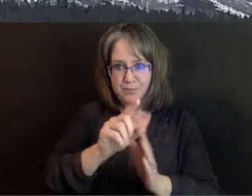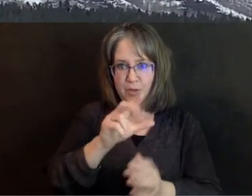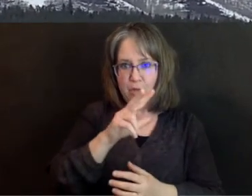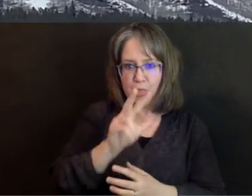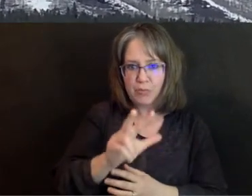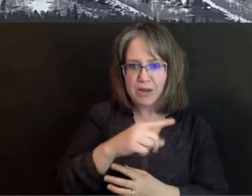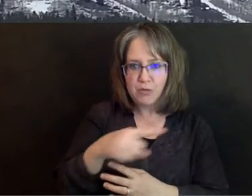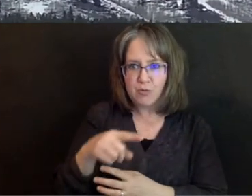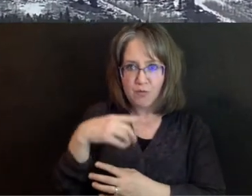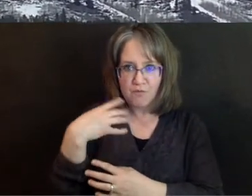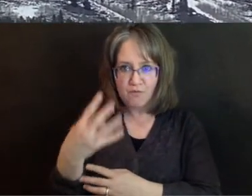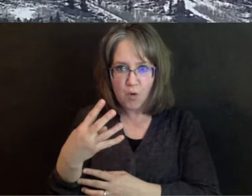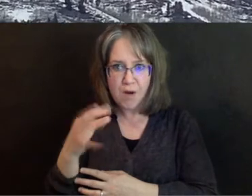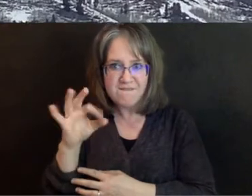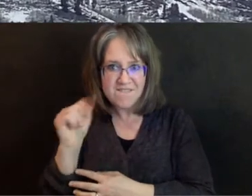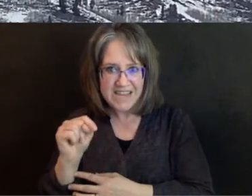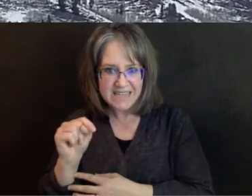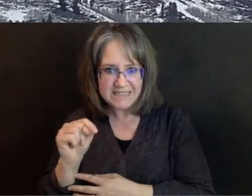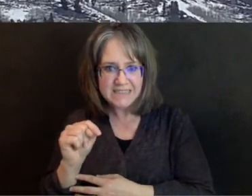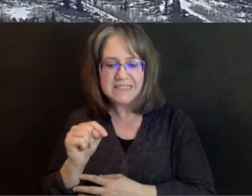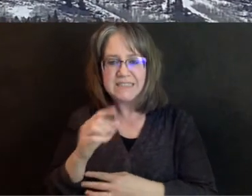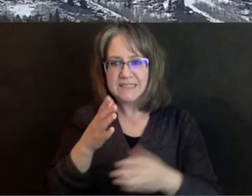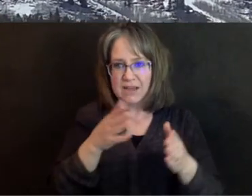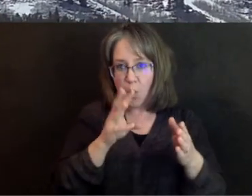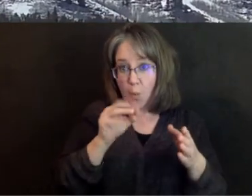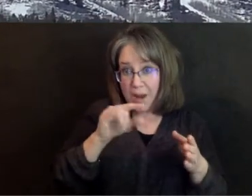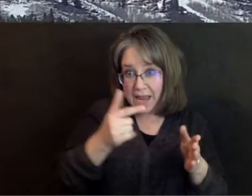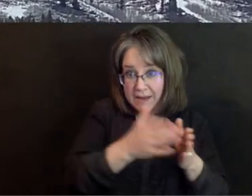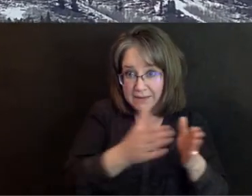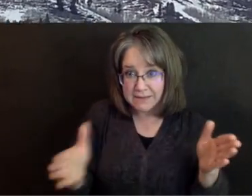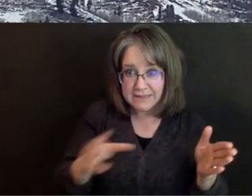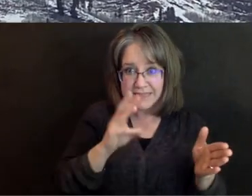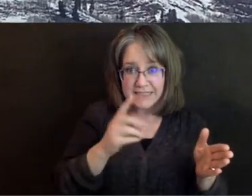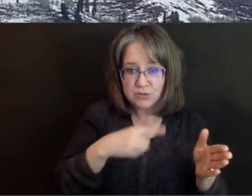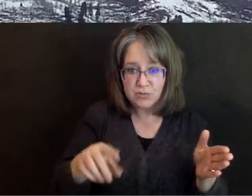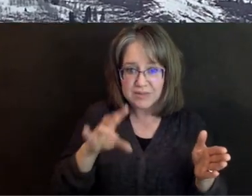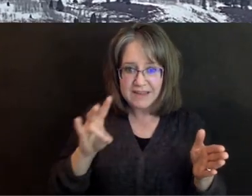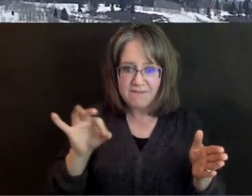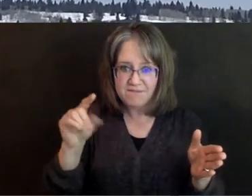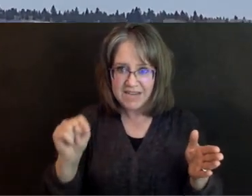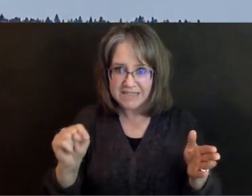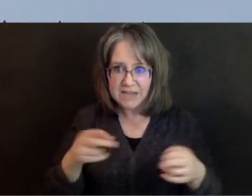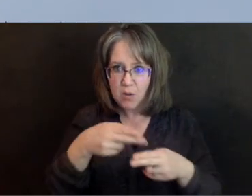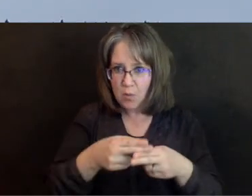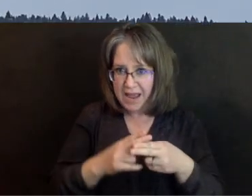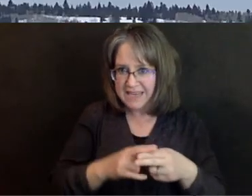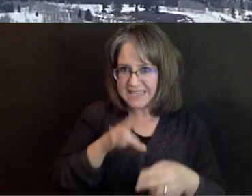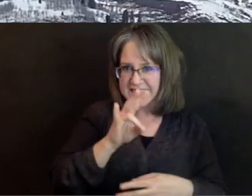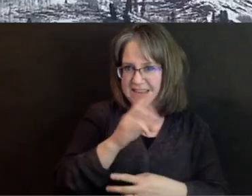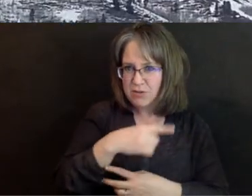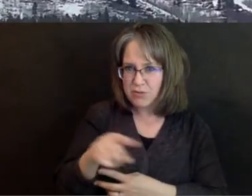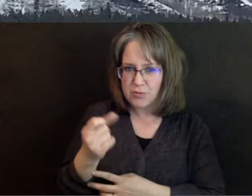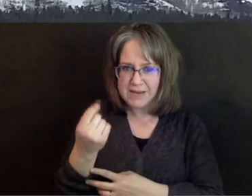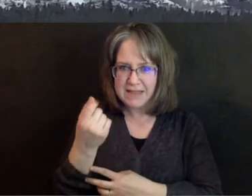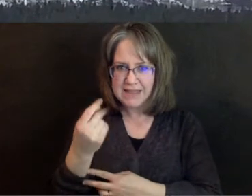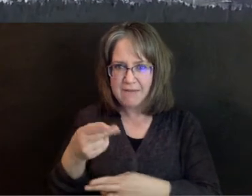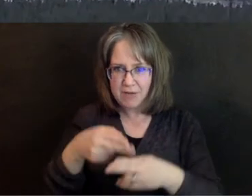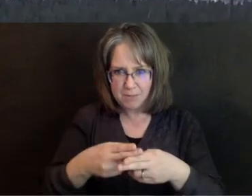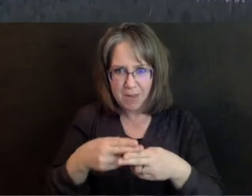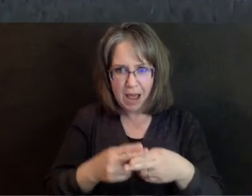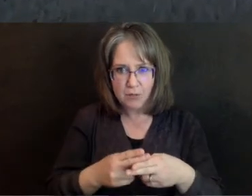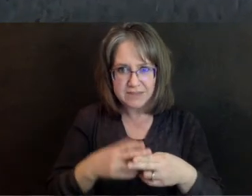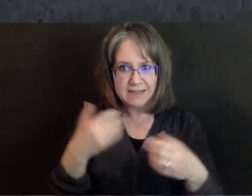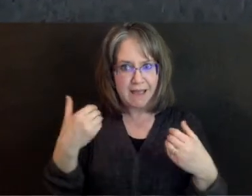tall, have a 6 to 7 foot wingspan, and weigh 7 to 11 pounds. They mate for life and nest in